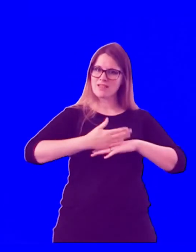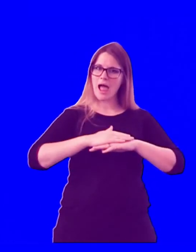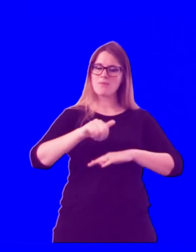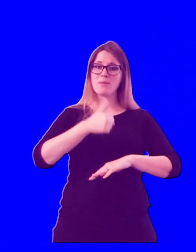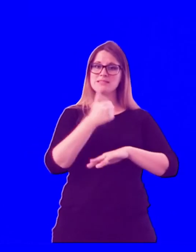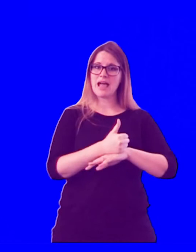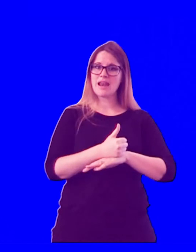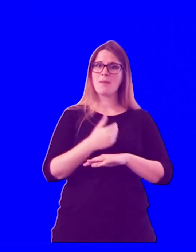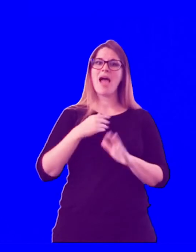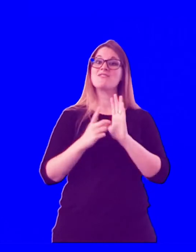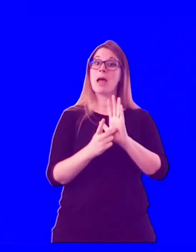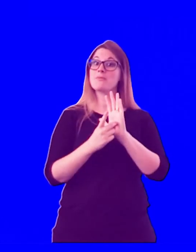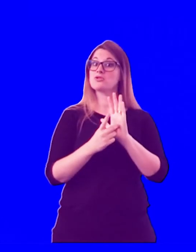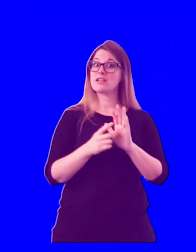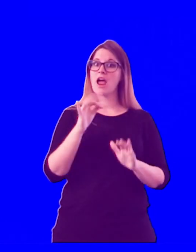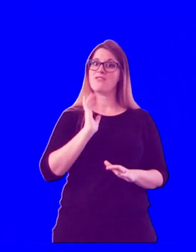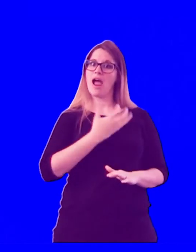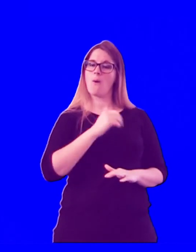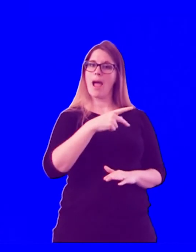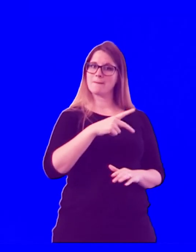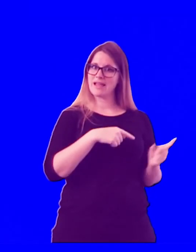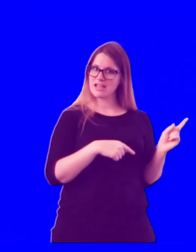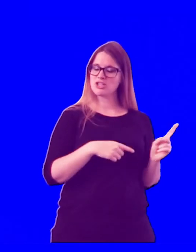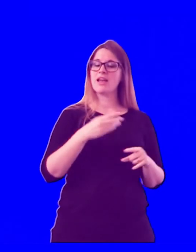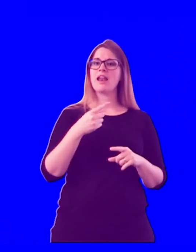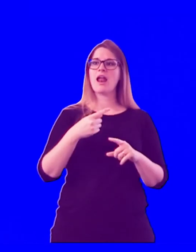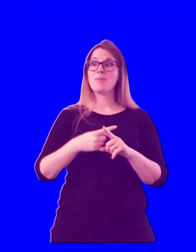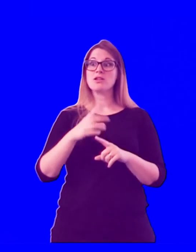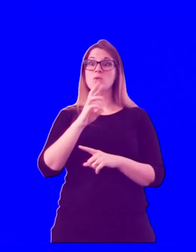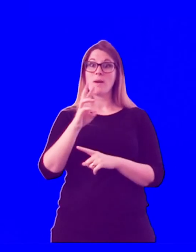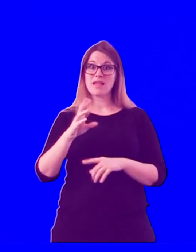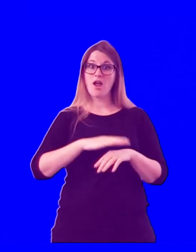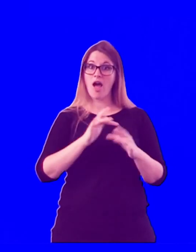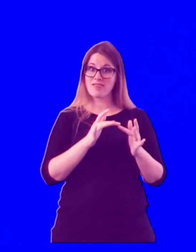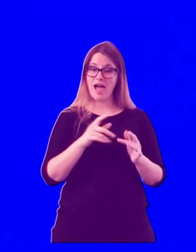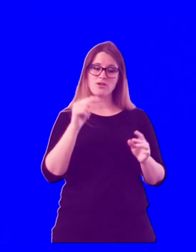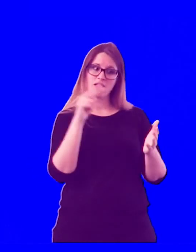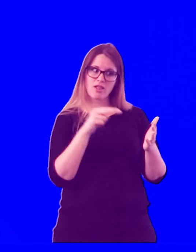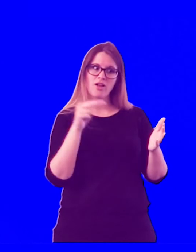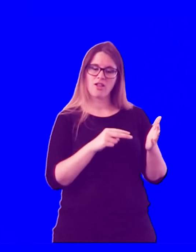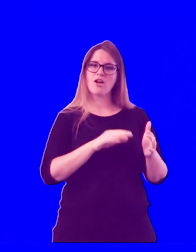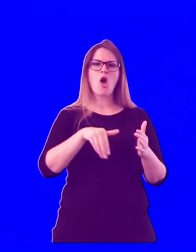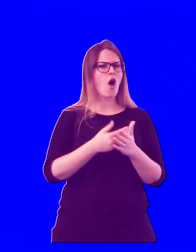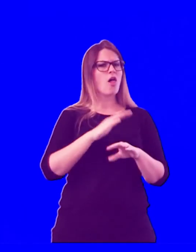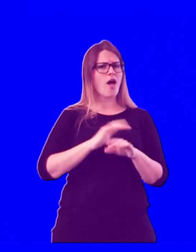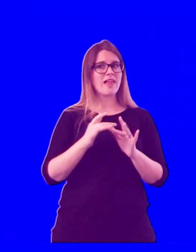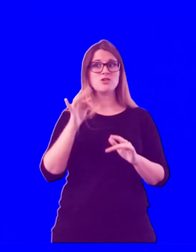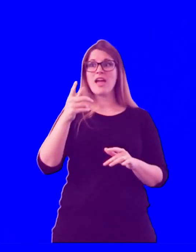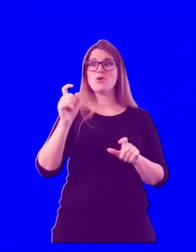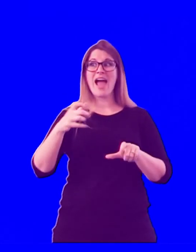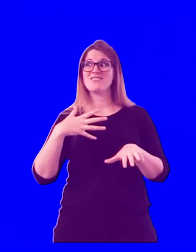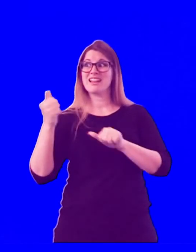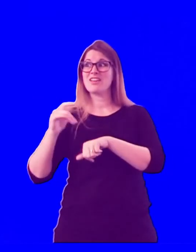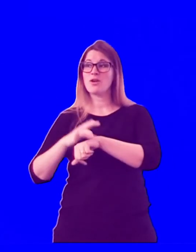laptops set up. We're going to have the demos of the application. We have our website online, and we're also going to have copies of the documentation that is also available online. So if we run